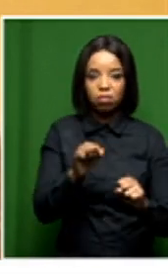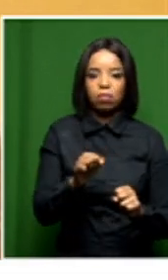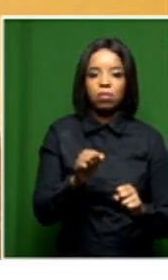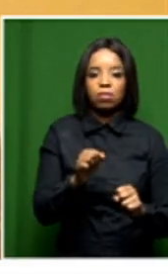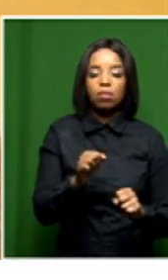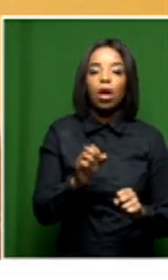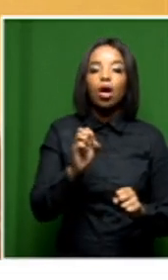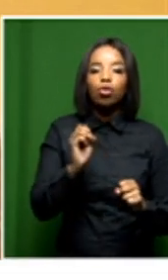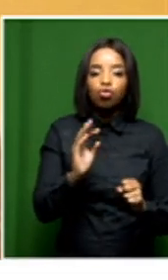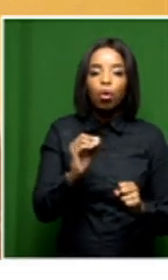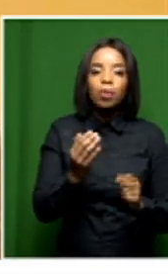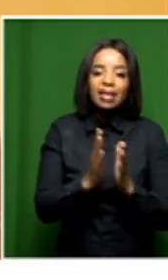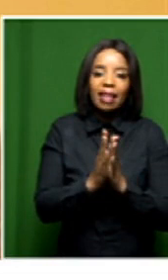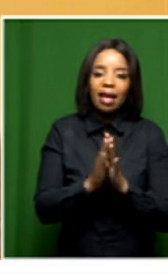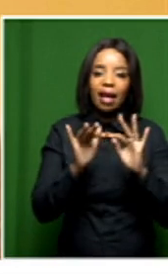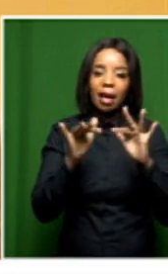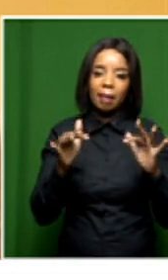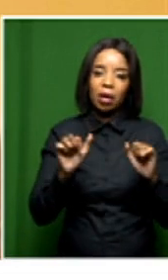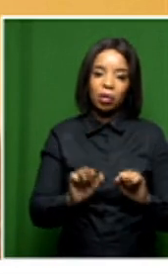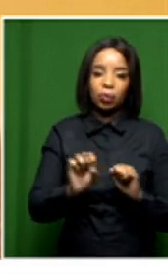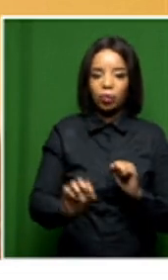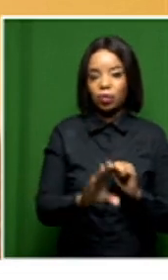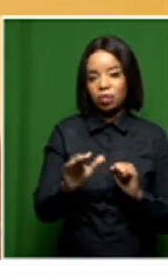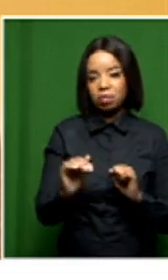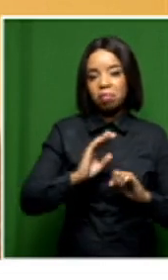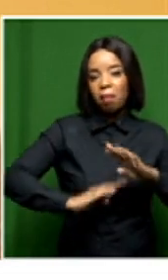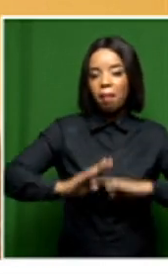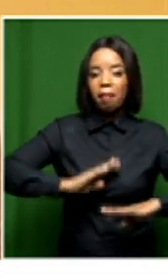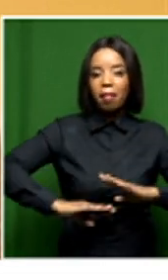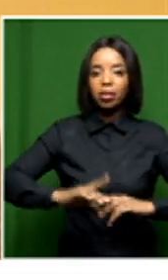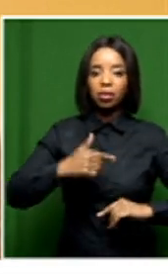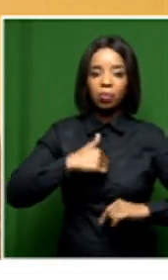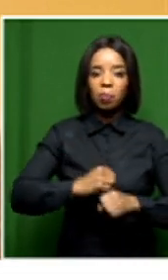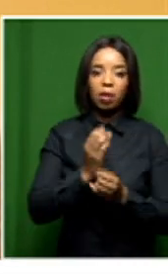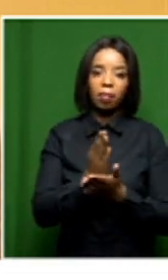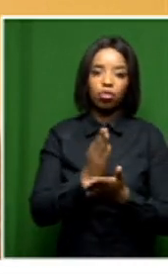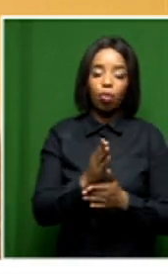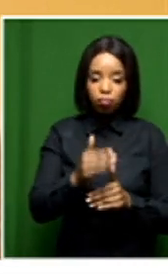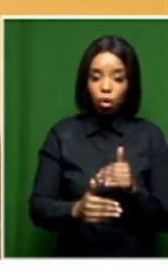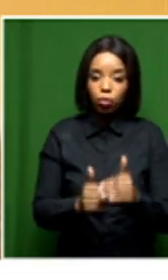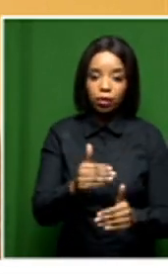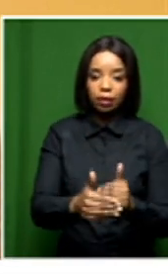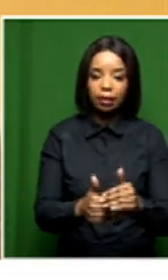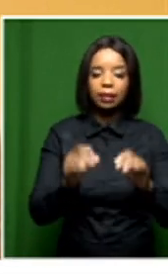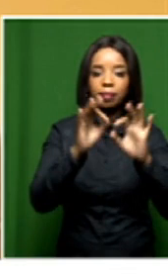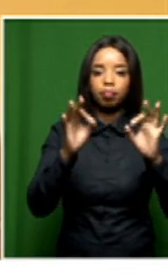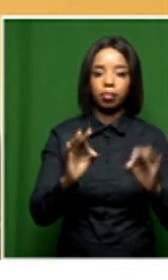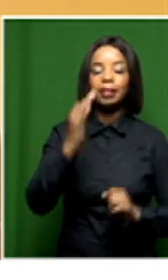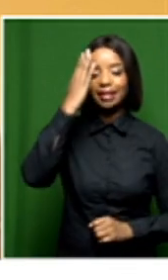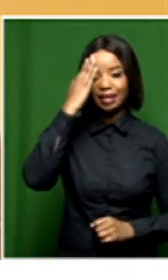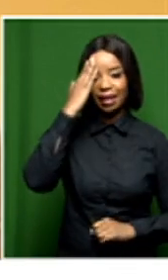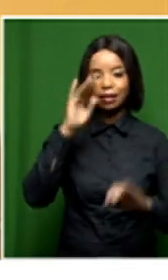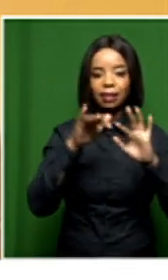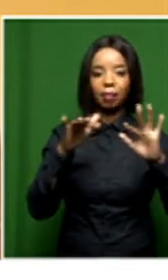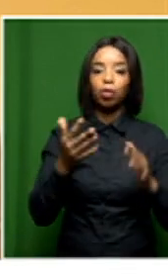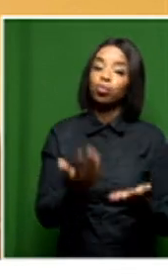nation to be very much patient with us. We are going to make sure that we clean up the process. We know that people may be frustrated.